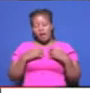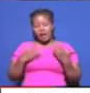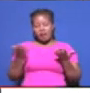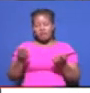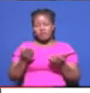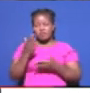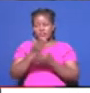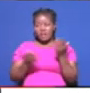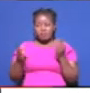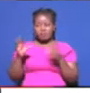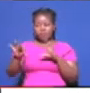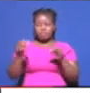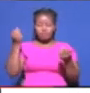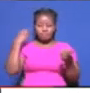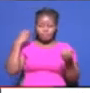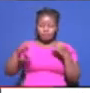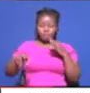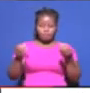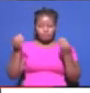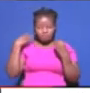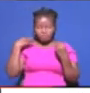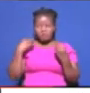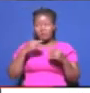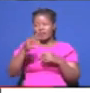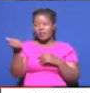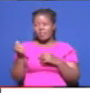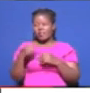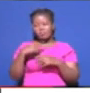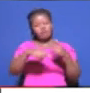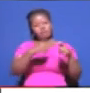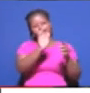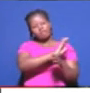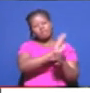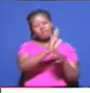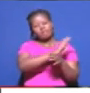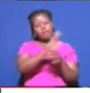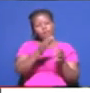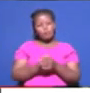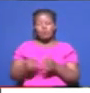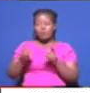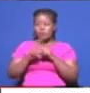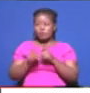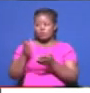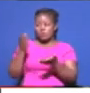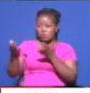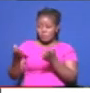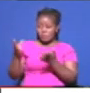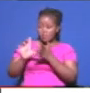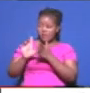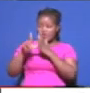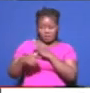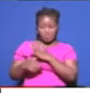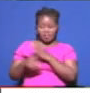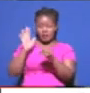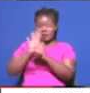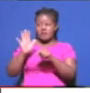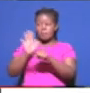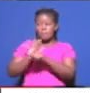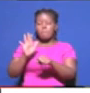are actually tending to the tea plantation. And we are told that probably later in the day, most of them will actually